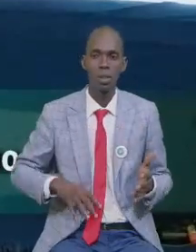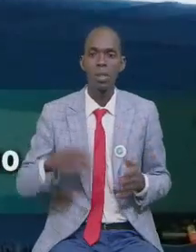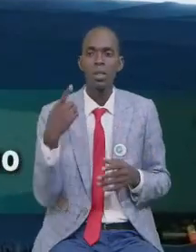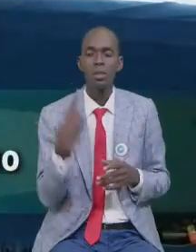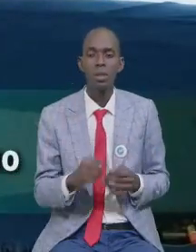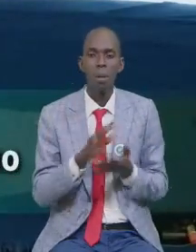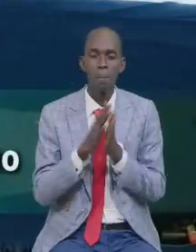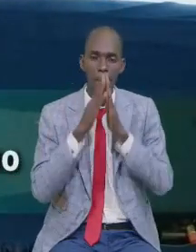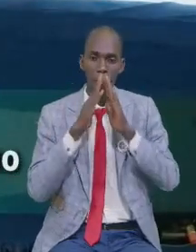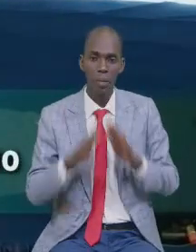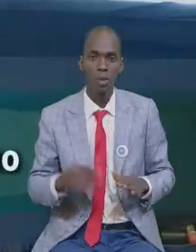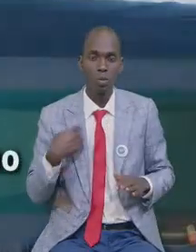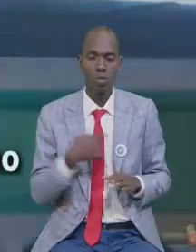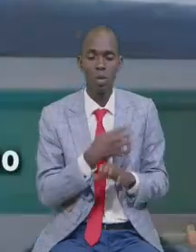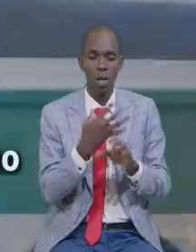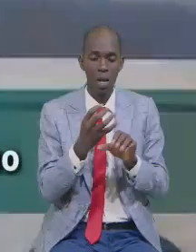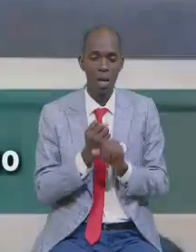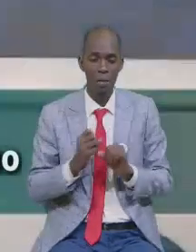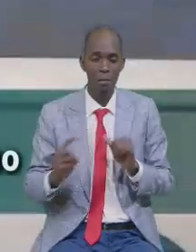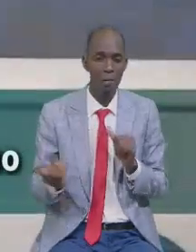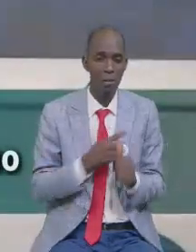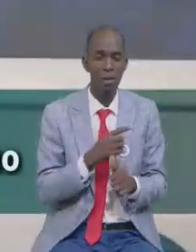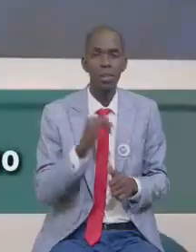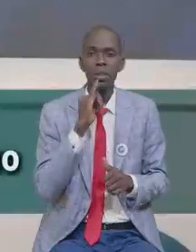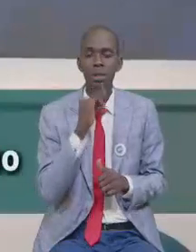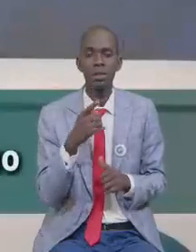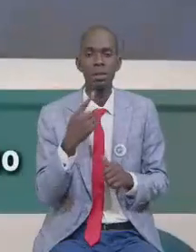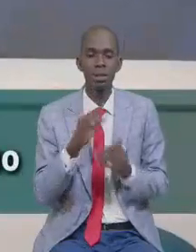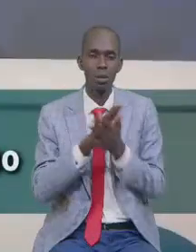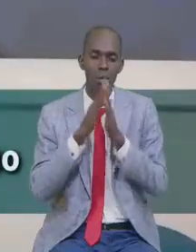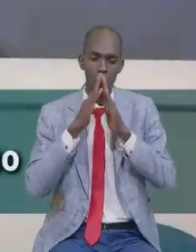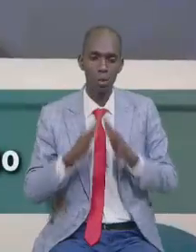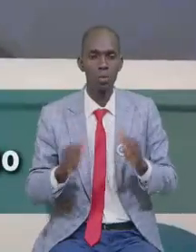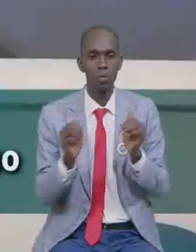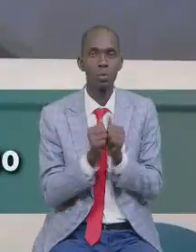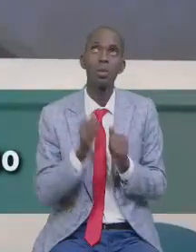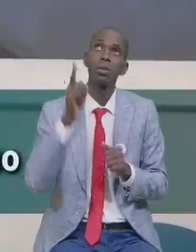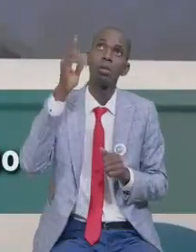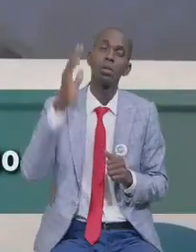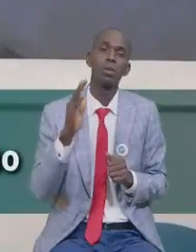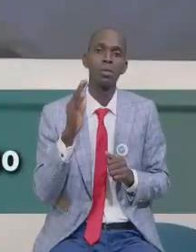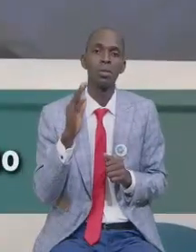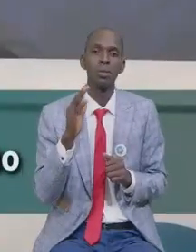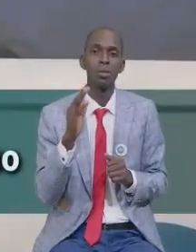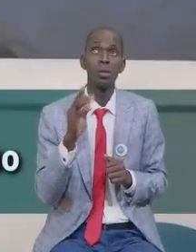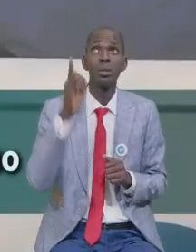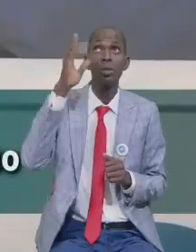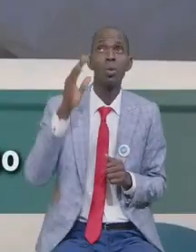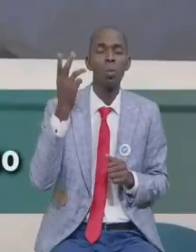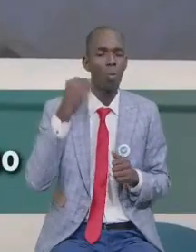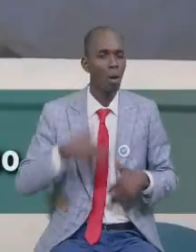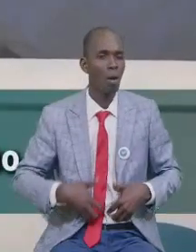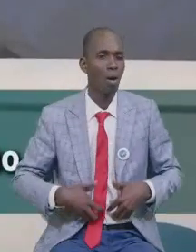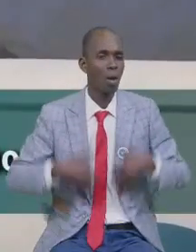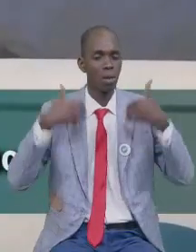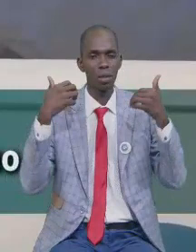have foremost is peace with God. He was angry at the sinner.